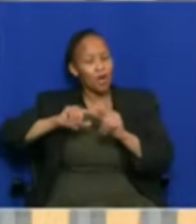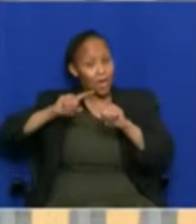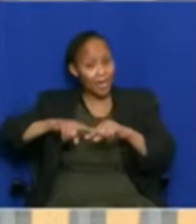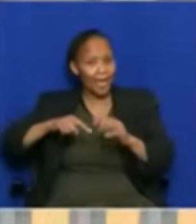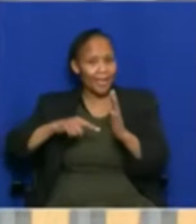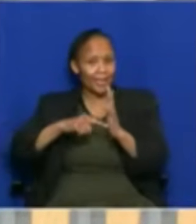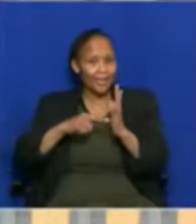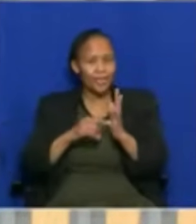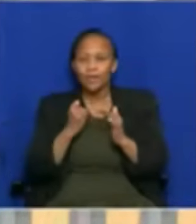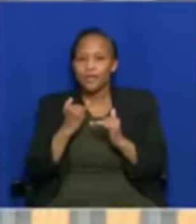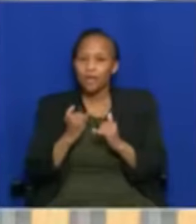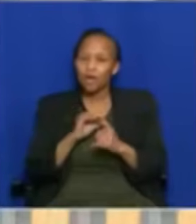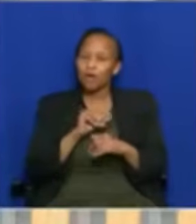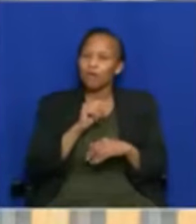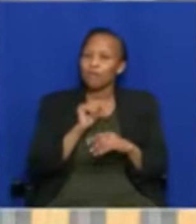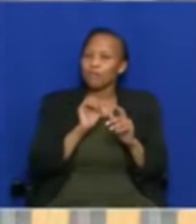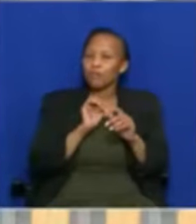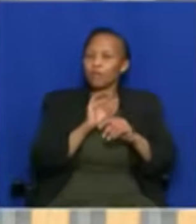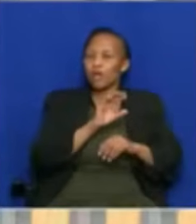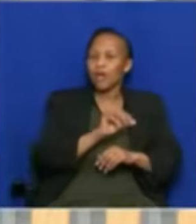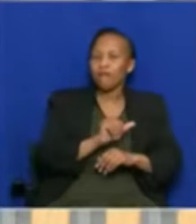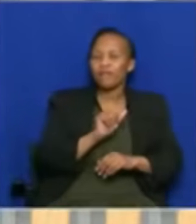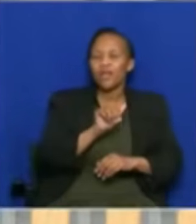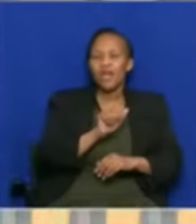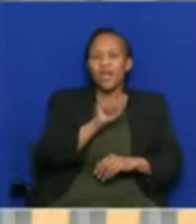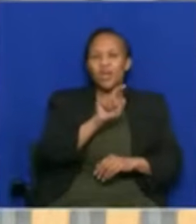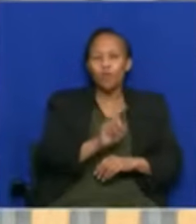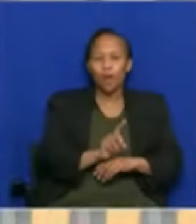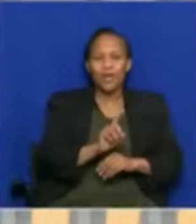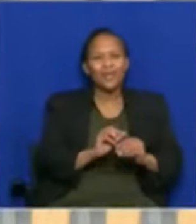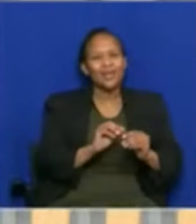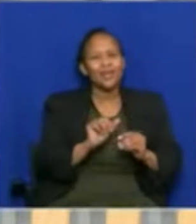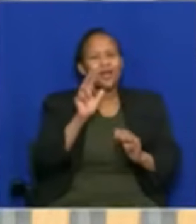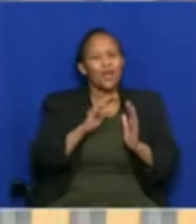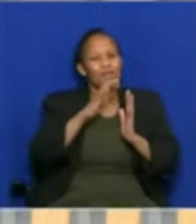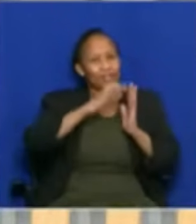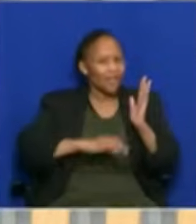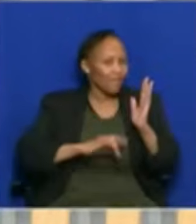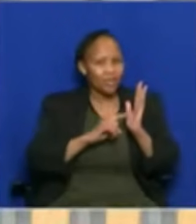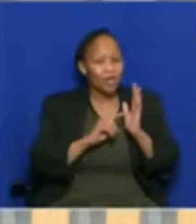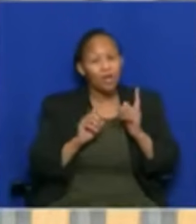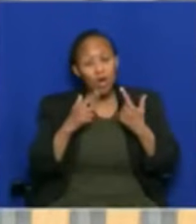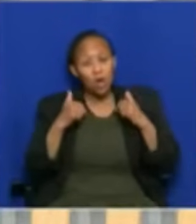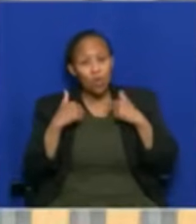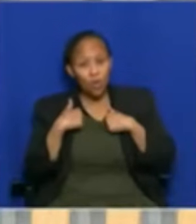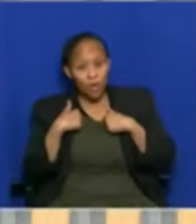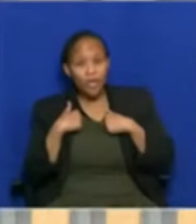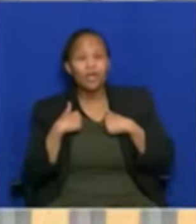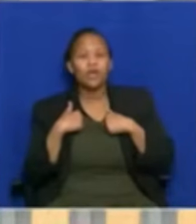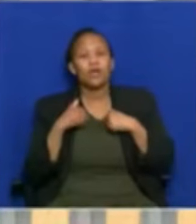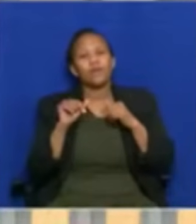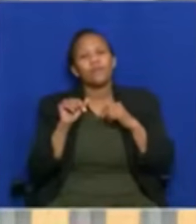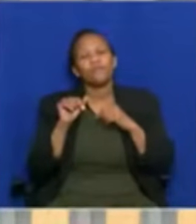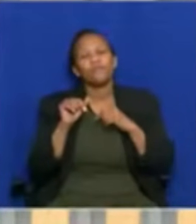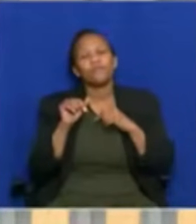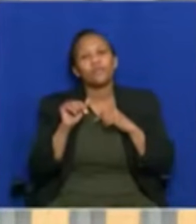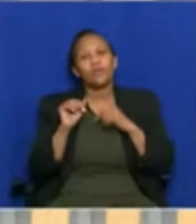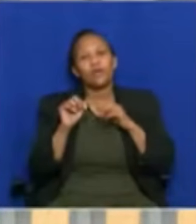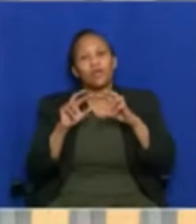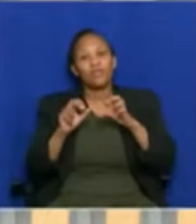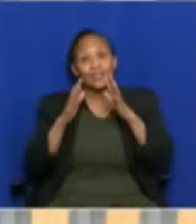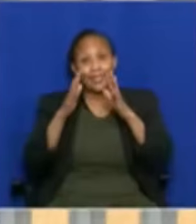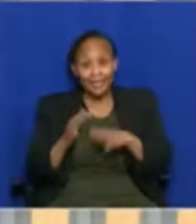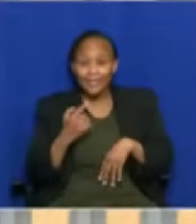A1 affidavit in the docket. So that's why us as investigators, we call it an anchor affidavit. Okay, so it's intended for